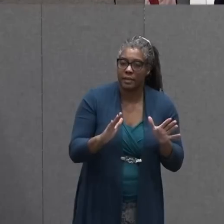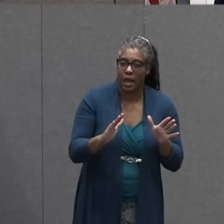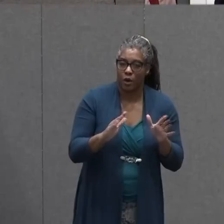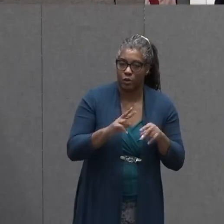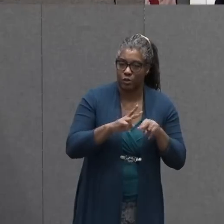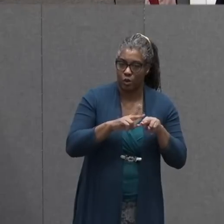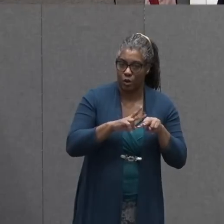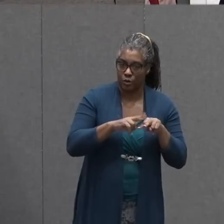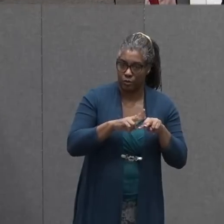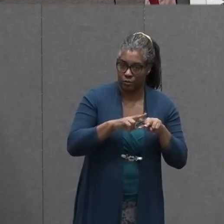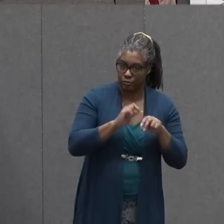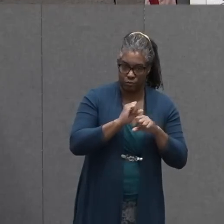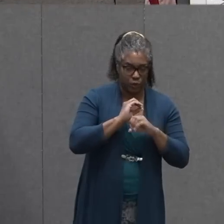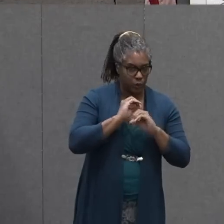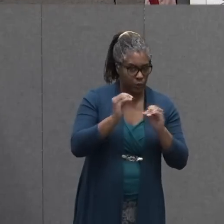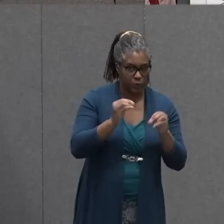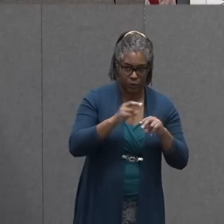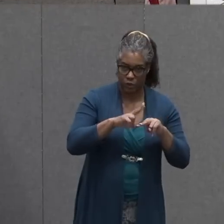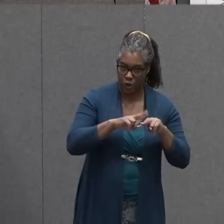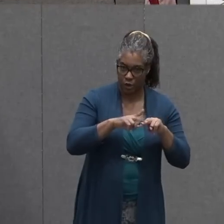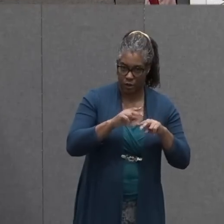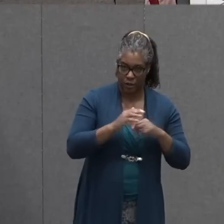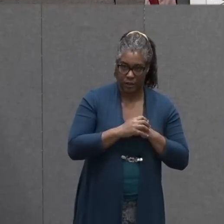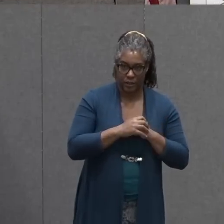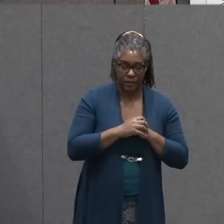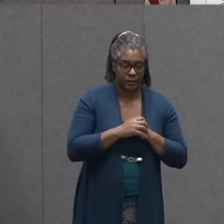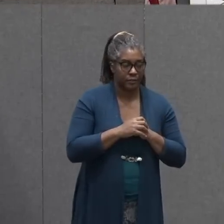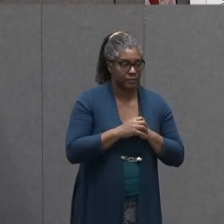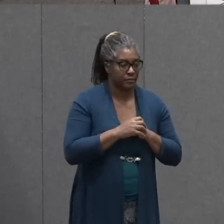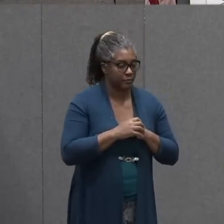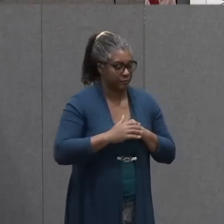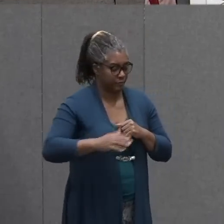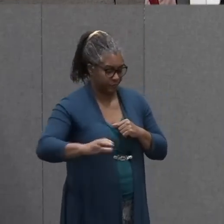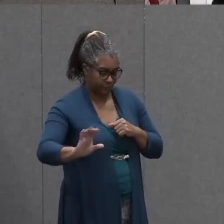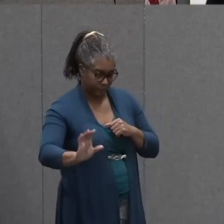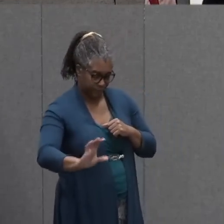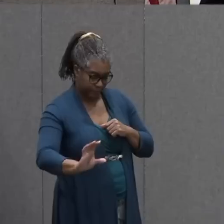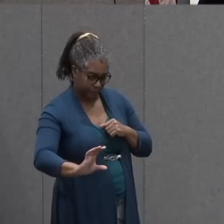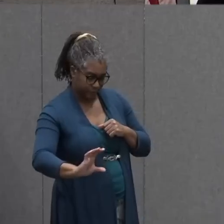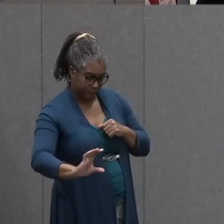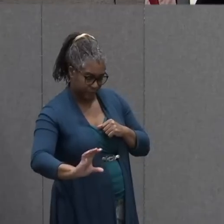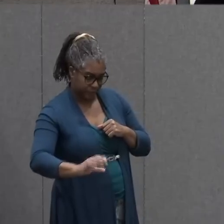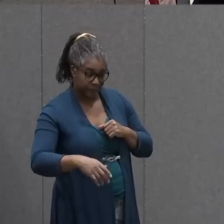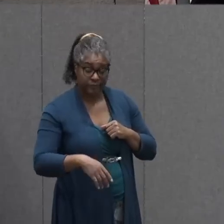stick of melted butter. Good.